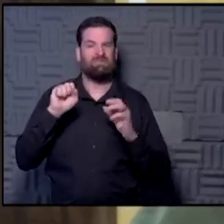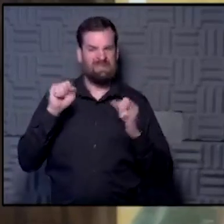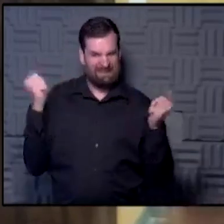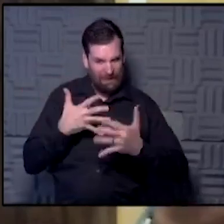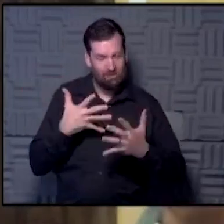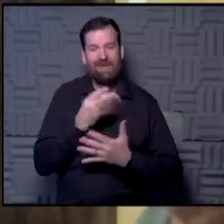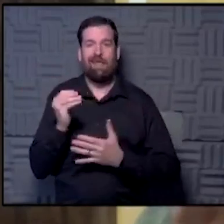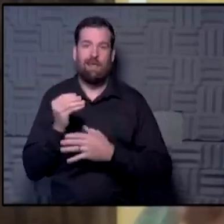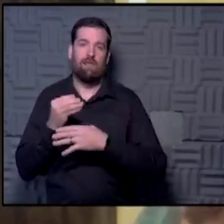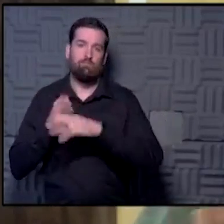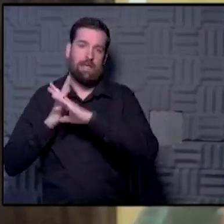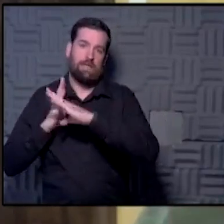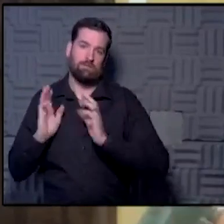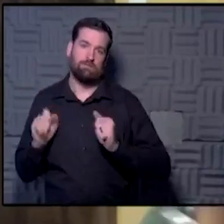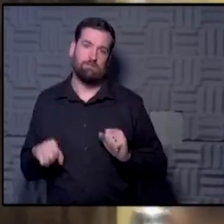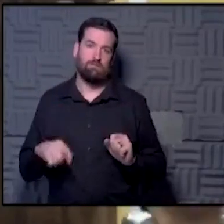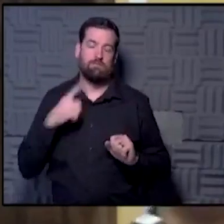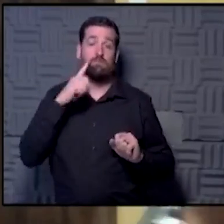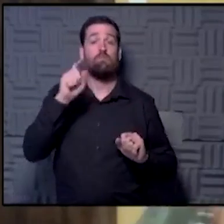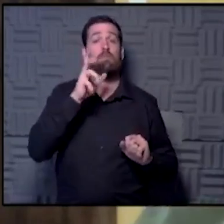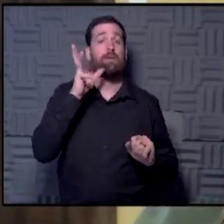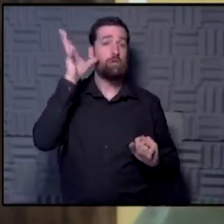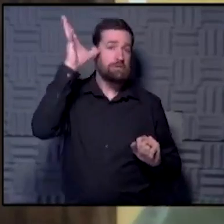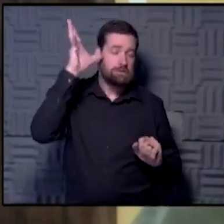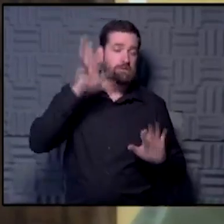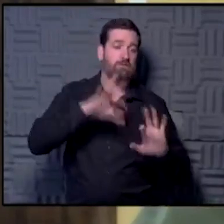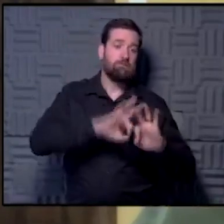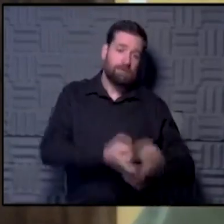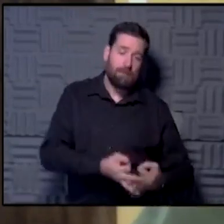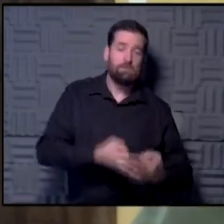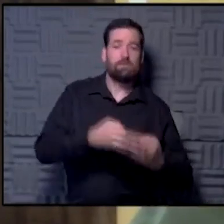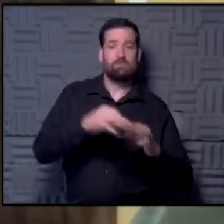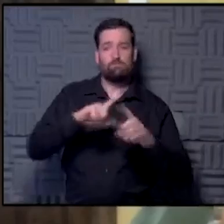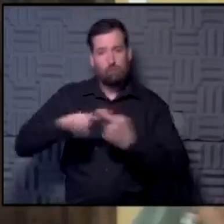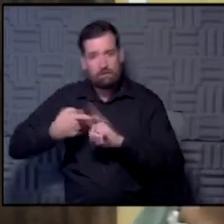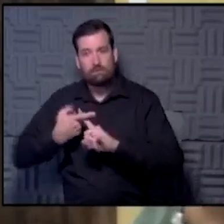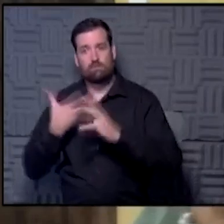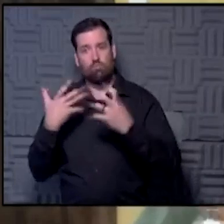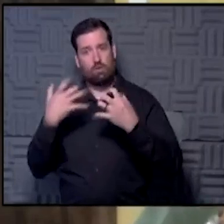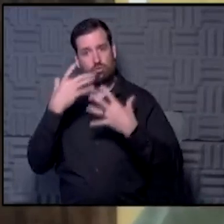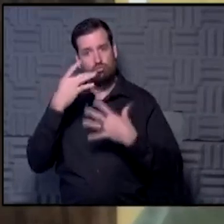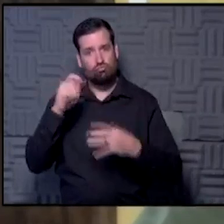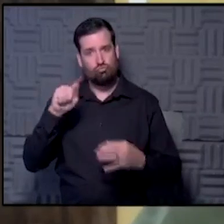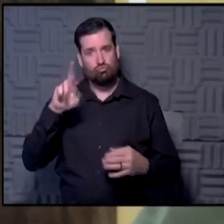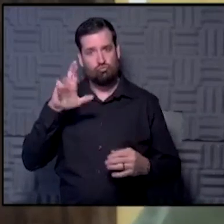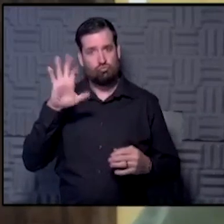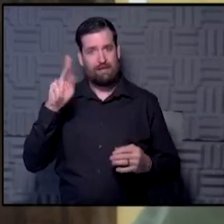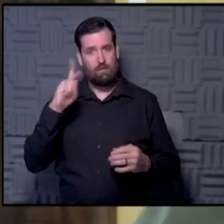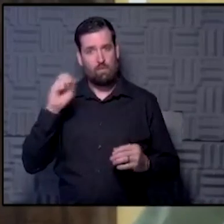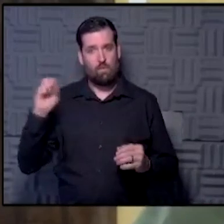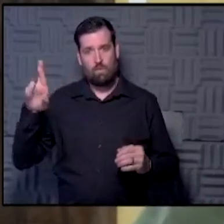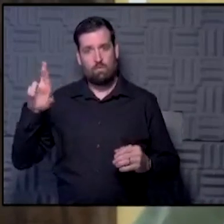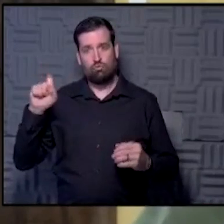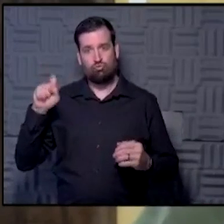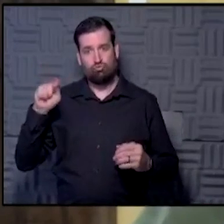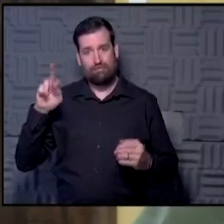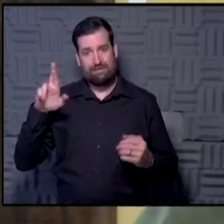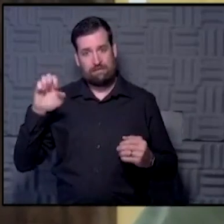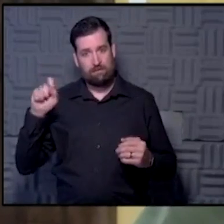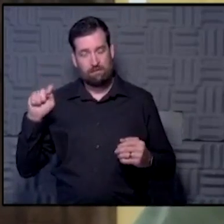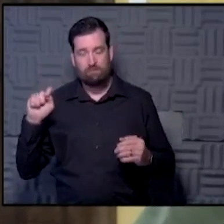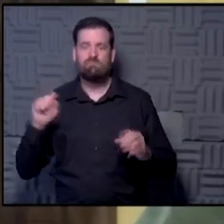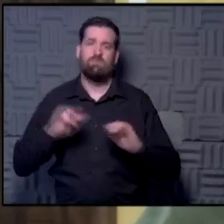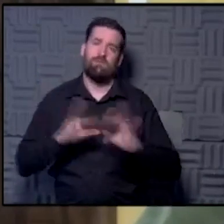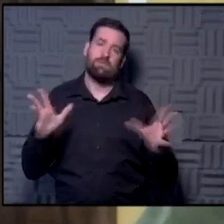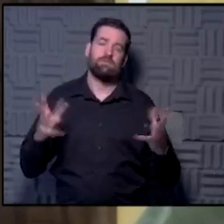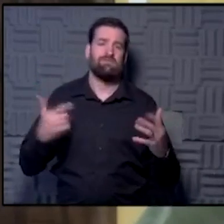success. And I think for parents, family, friends who are interested in trick-or-treating, same, I would say it's worth doing. Obviously, a